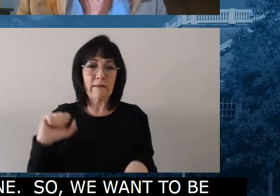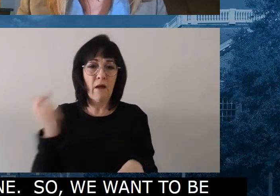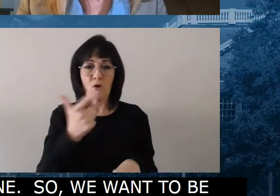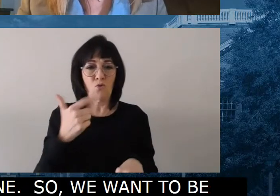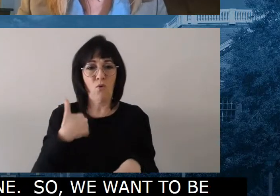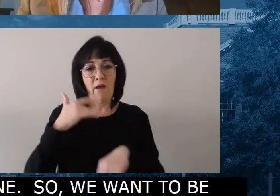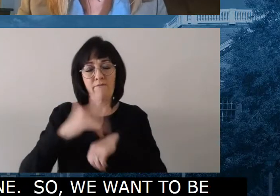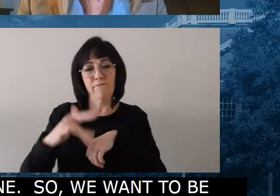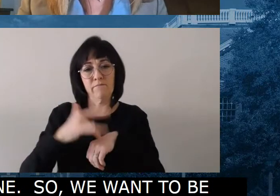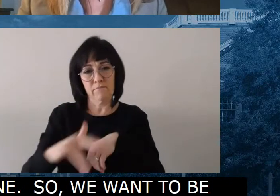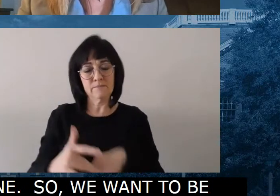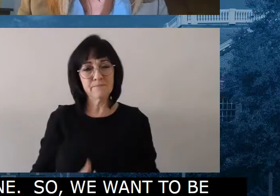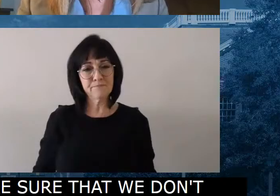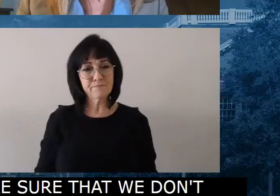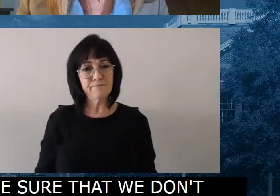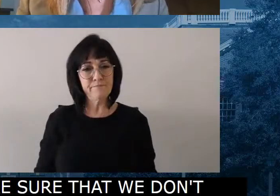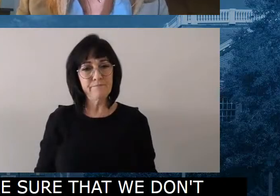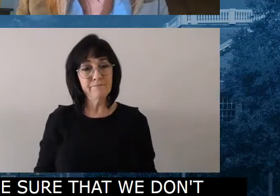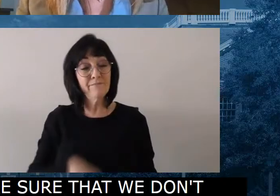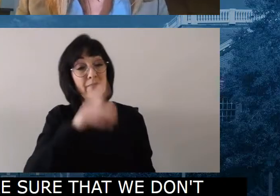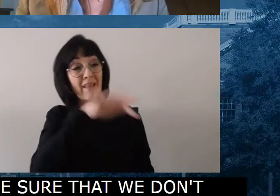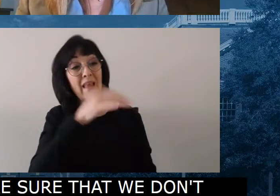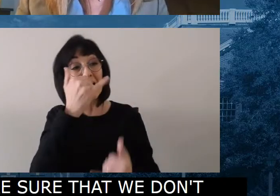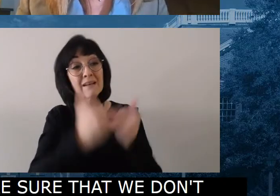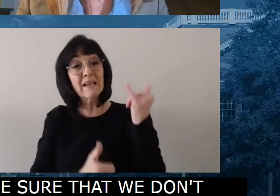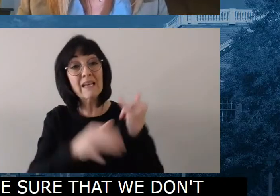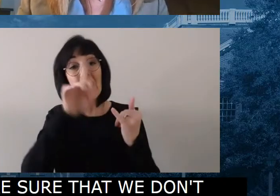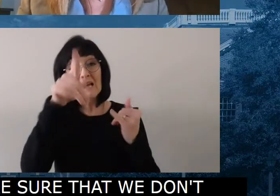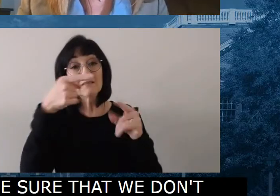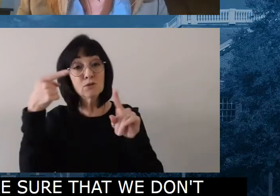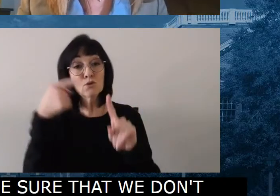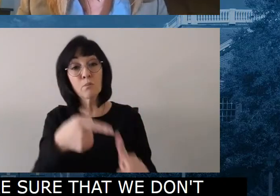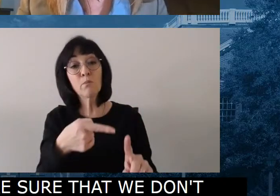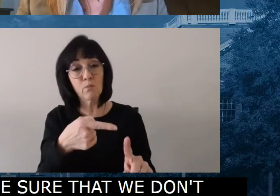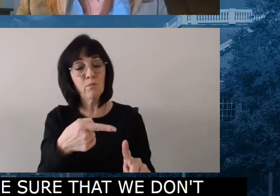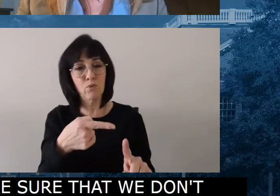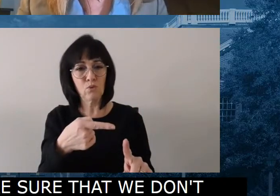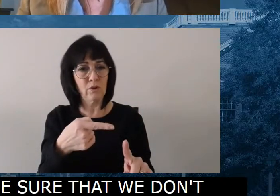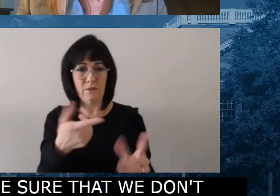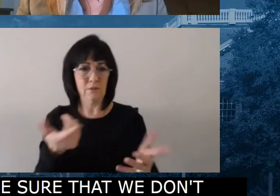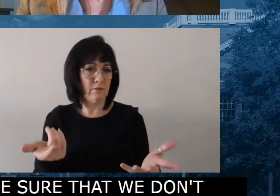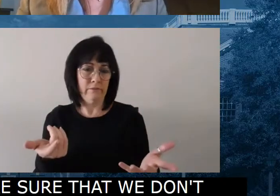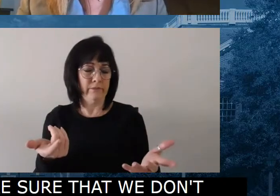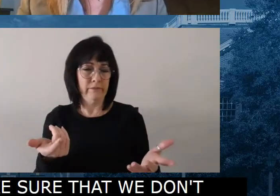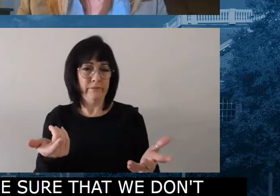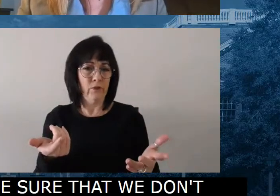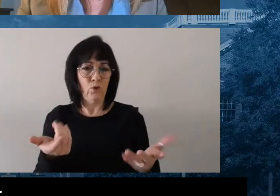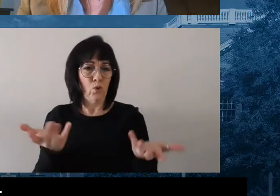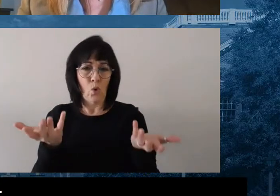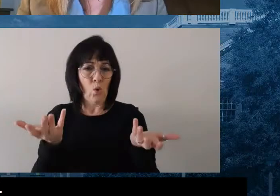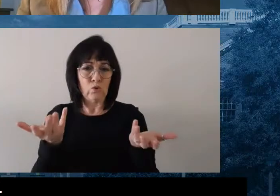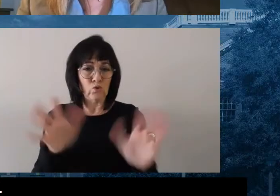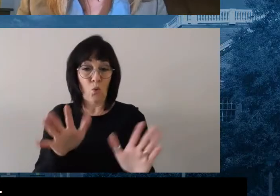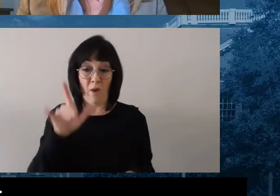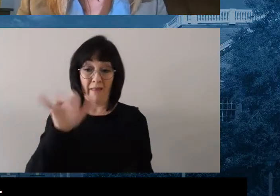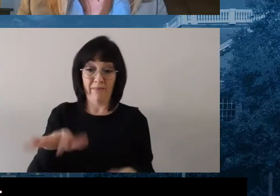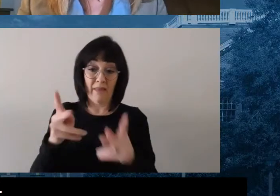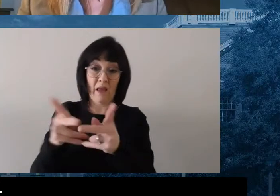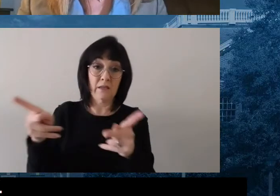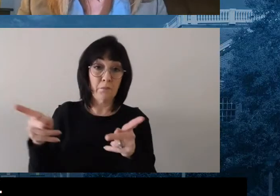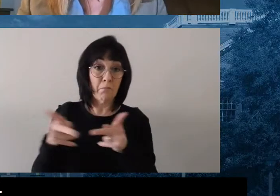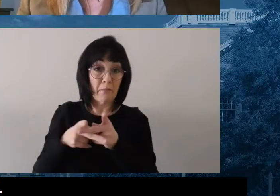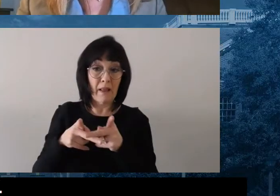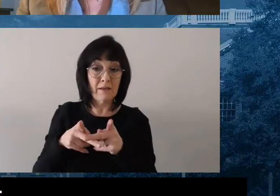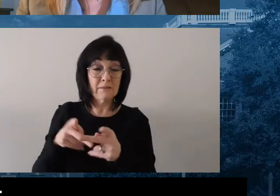point, Brandon, is the flip side of it. We can't have a surge in demand that overwhelms the site. We saw